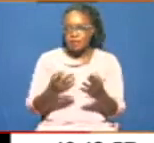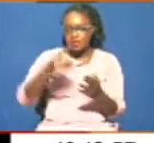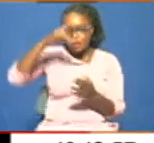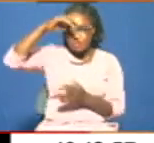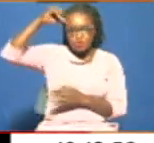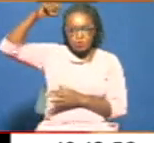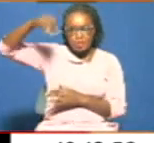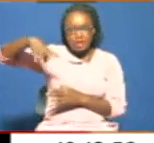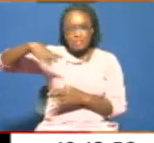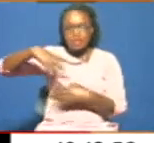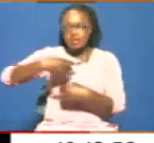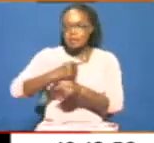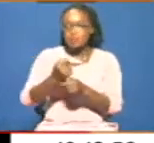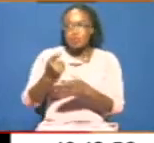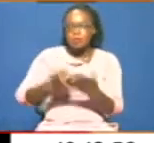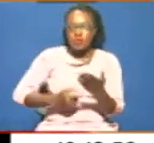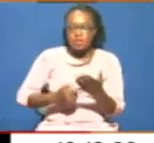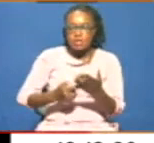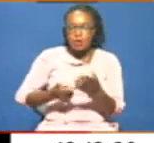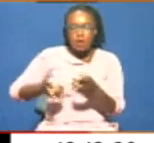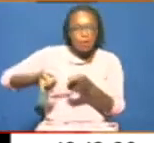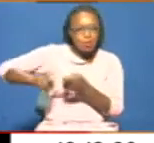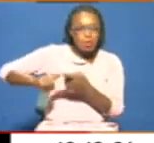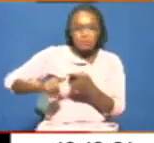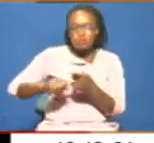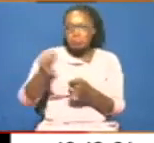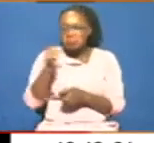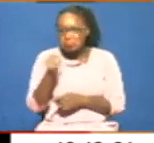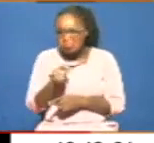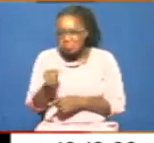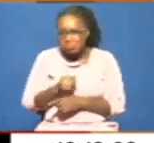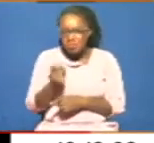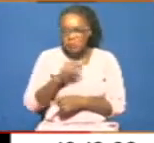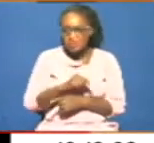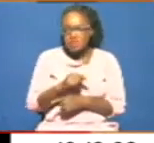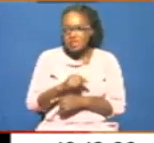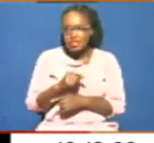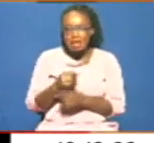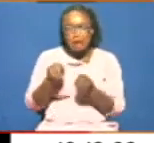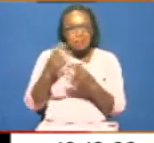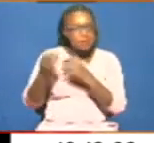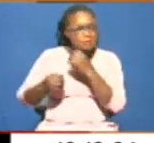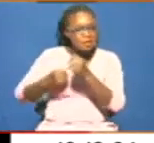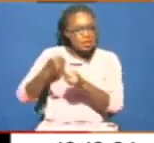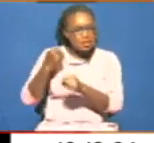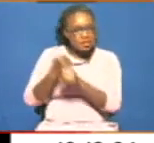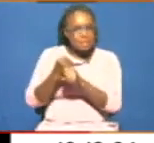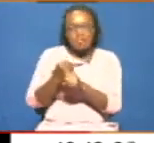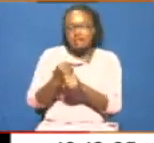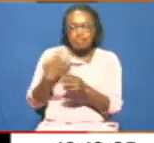made of sheet metal. It's very old, I think. Several generations have used that. And then there is, of course,